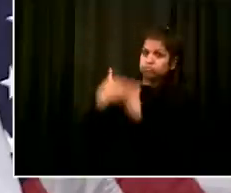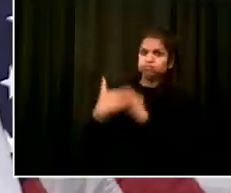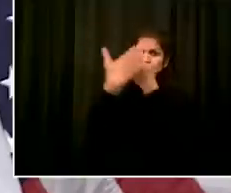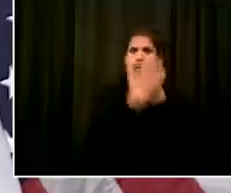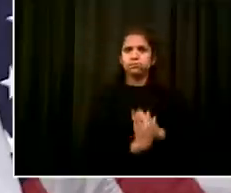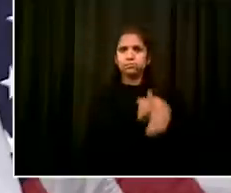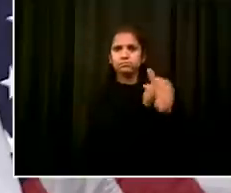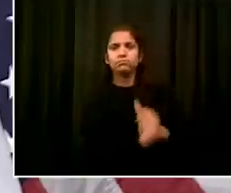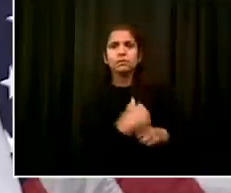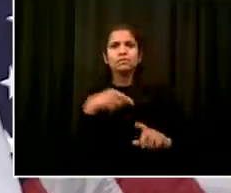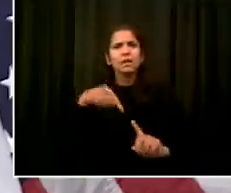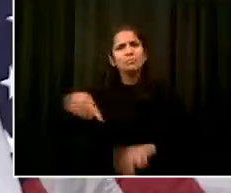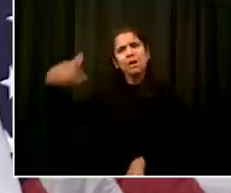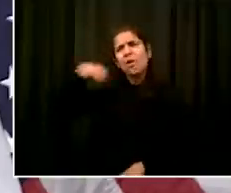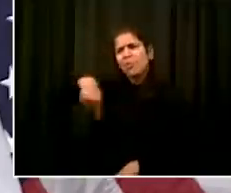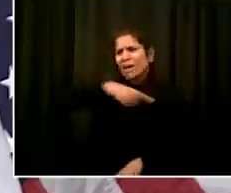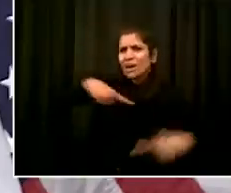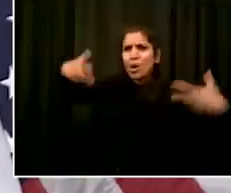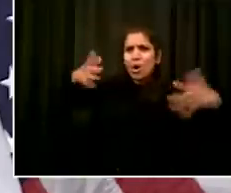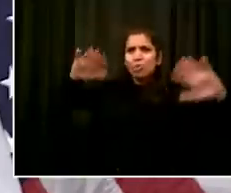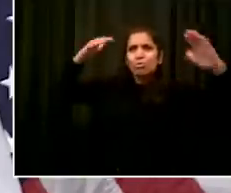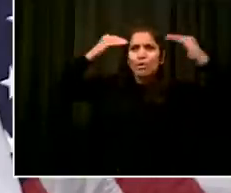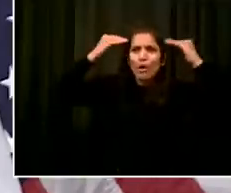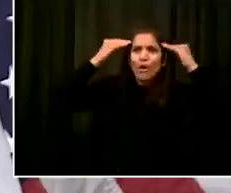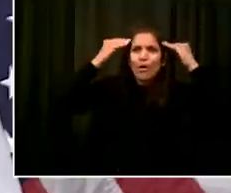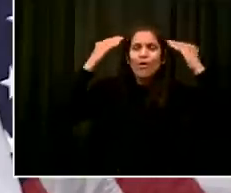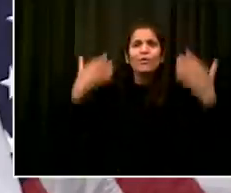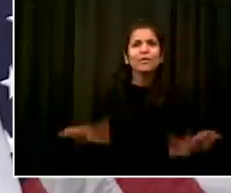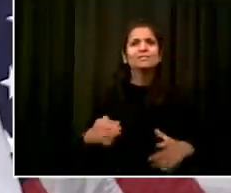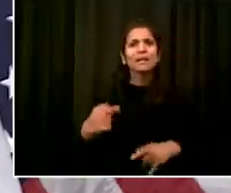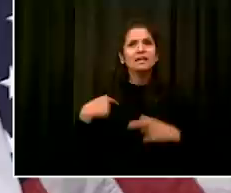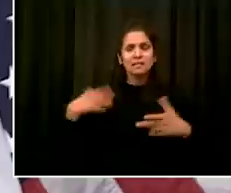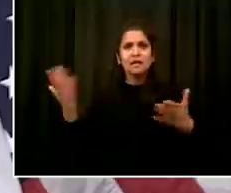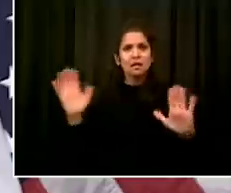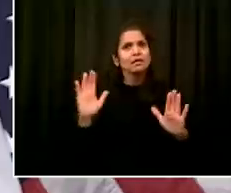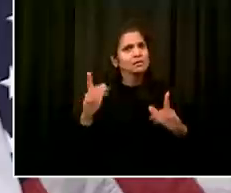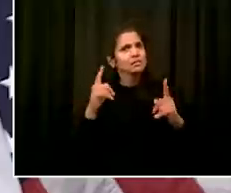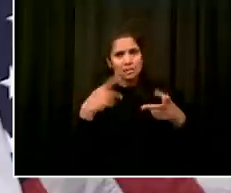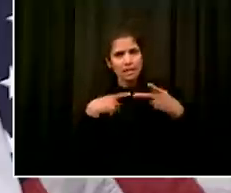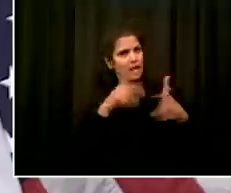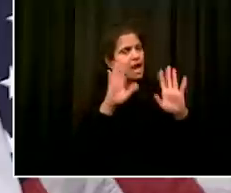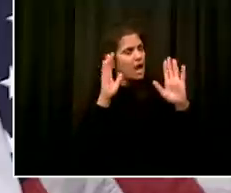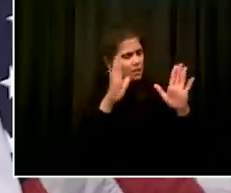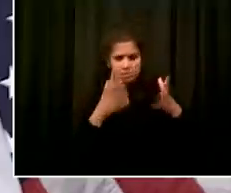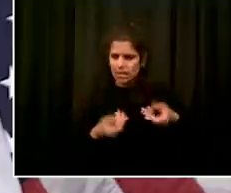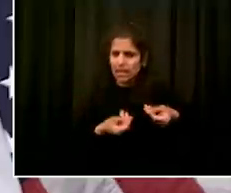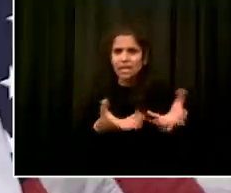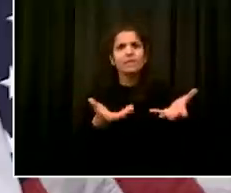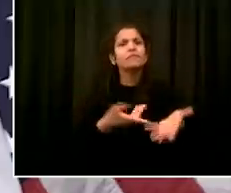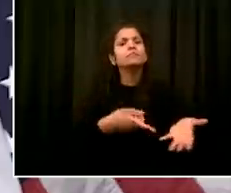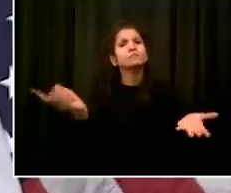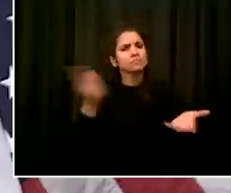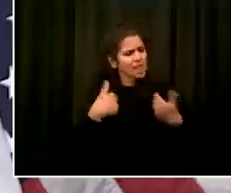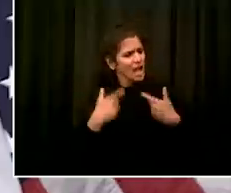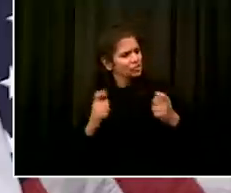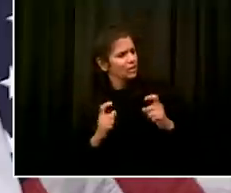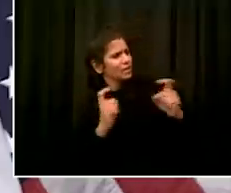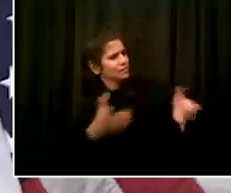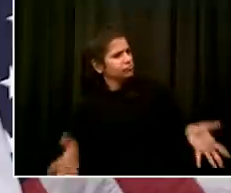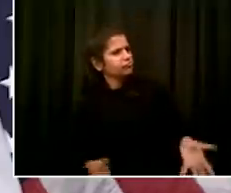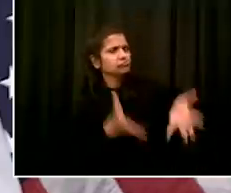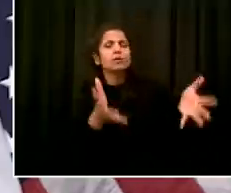for justice. We were not going to meet it with a repressive approach. We just weren't. I didn't have to say